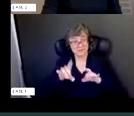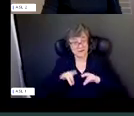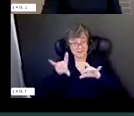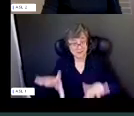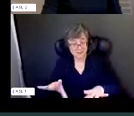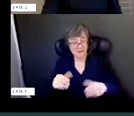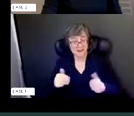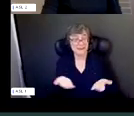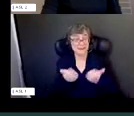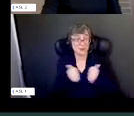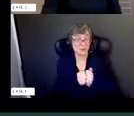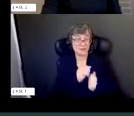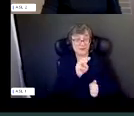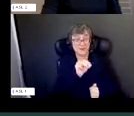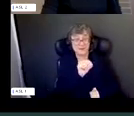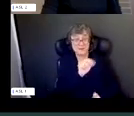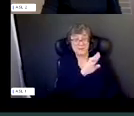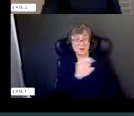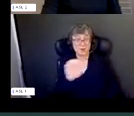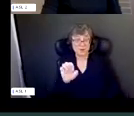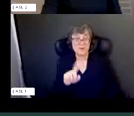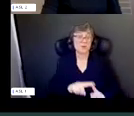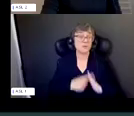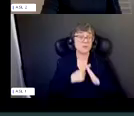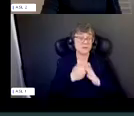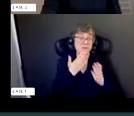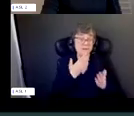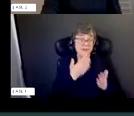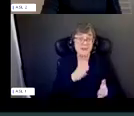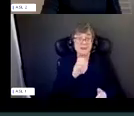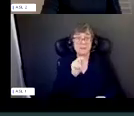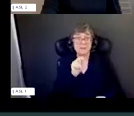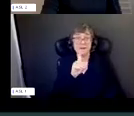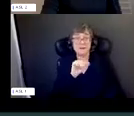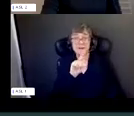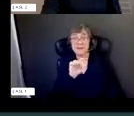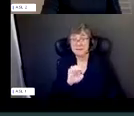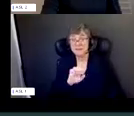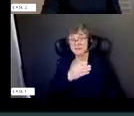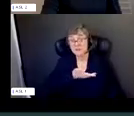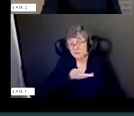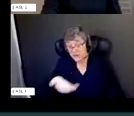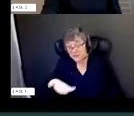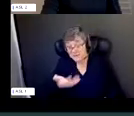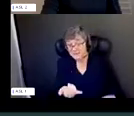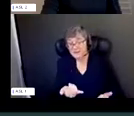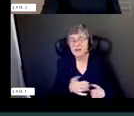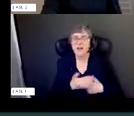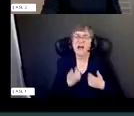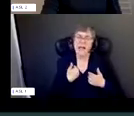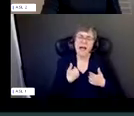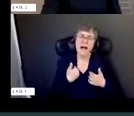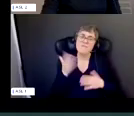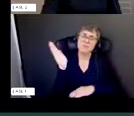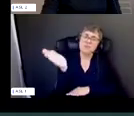would like to just start by saying thank you very much to Benedict for inviting us along today. We've got a bit of a presentation which we'll share with you,